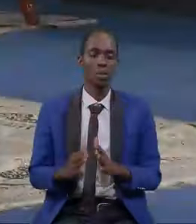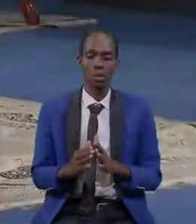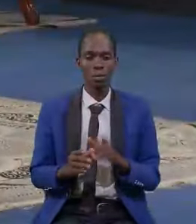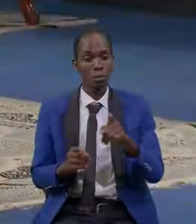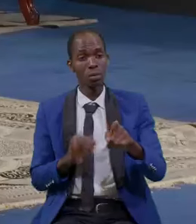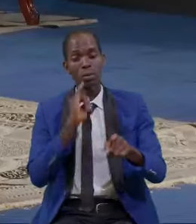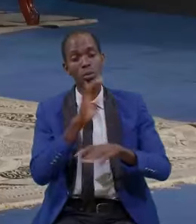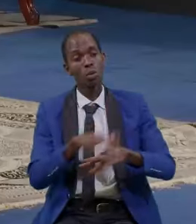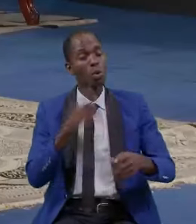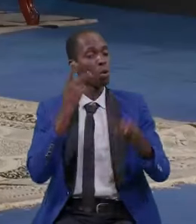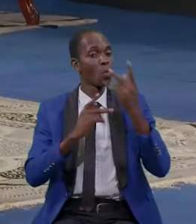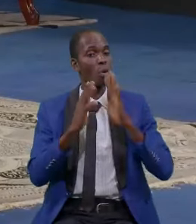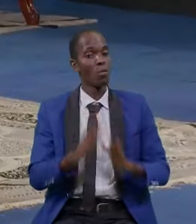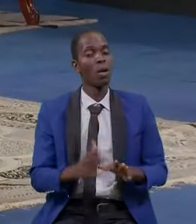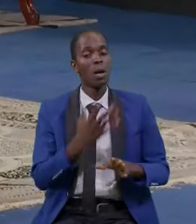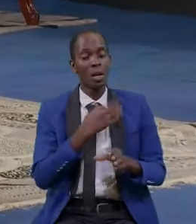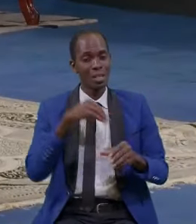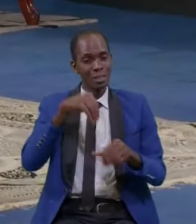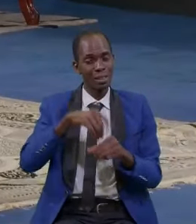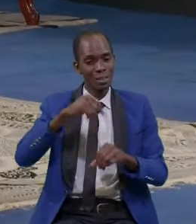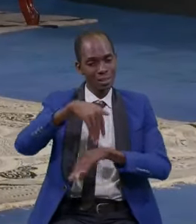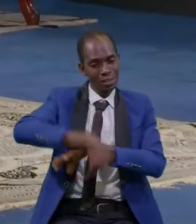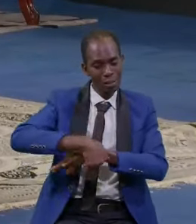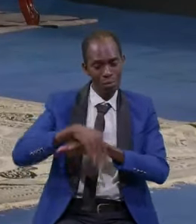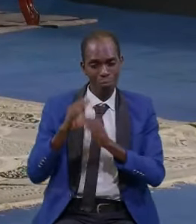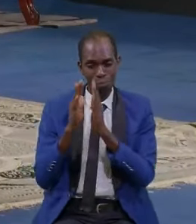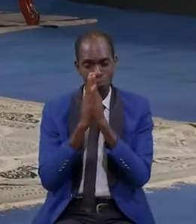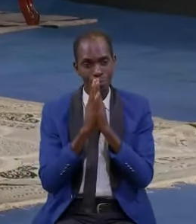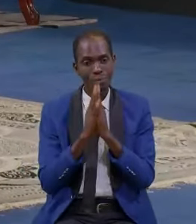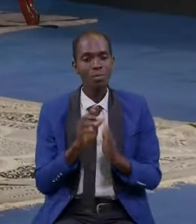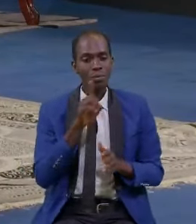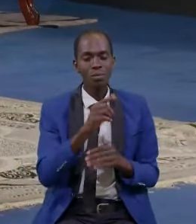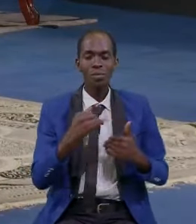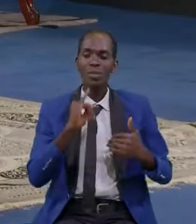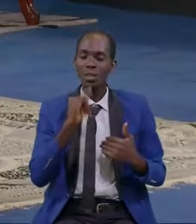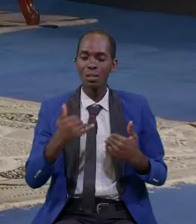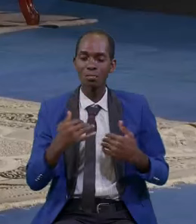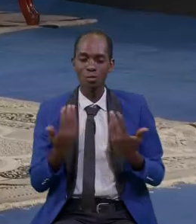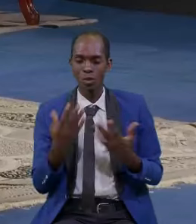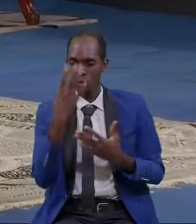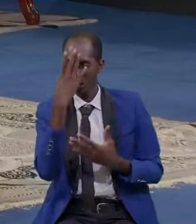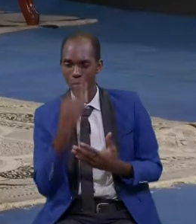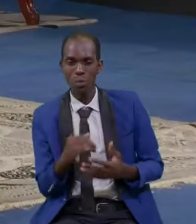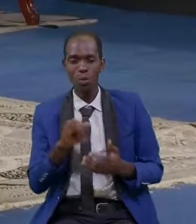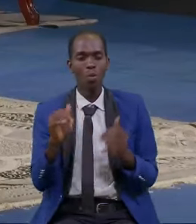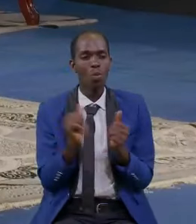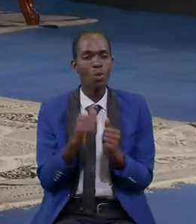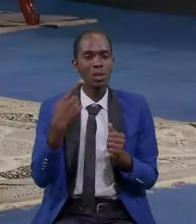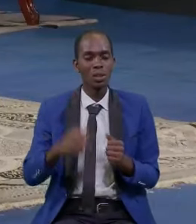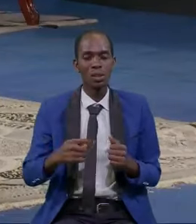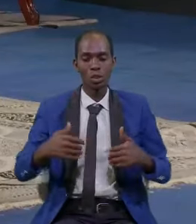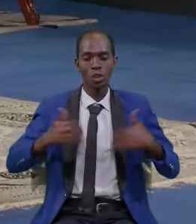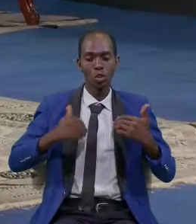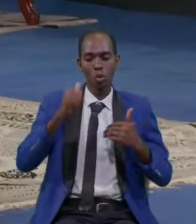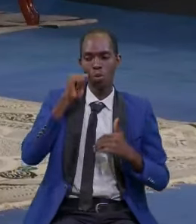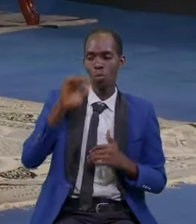vigil, and he's messing up with the teenage girls there. That one is not, you know, a holy